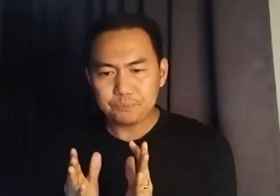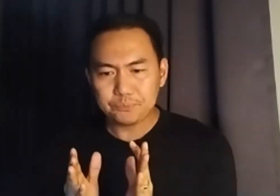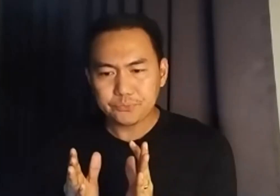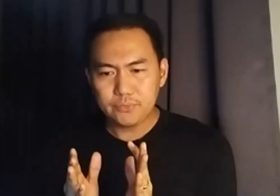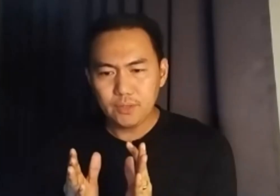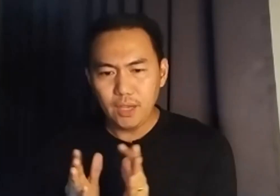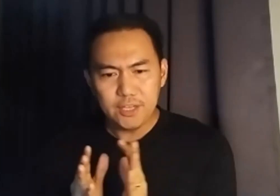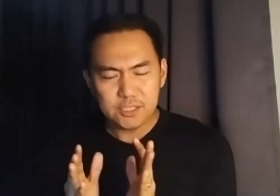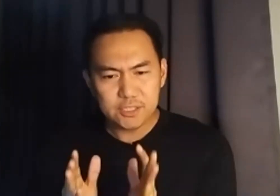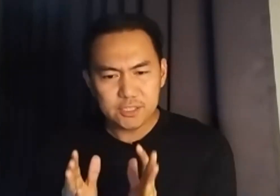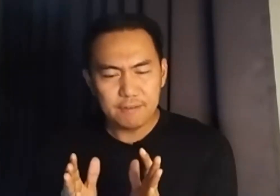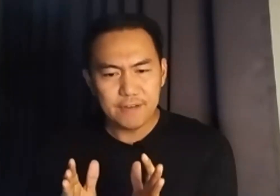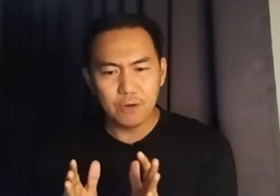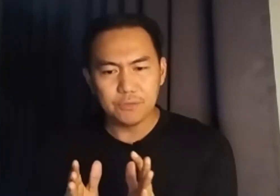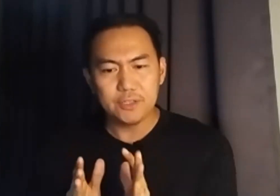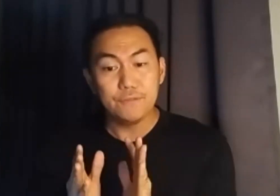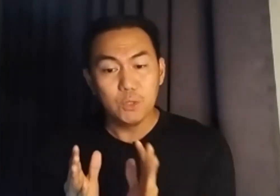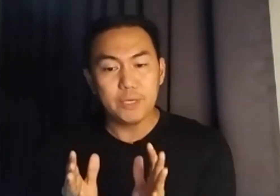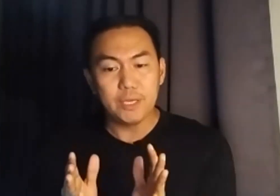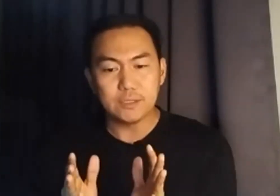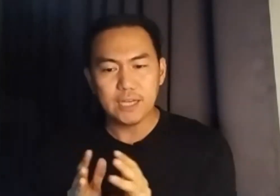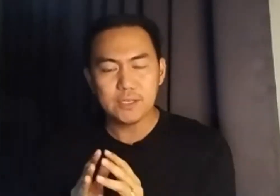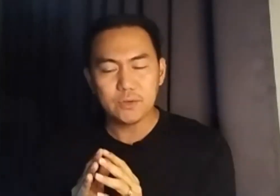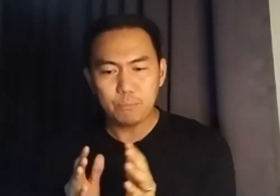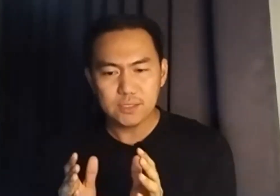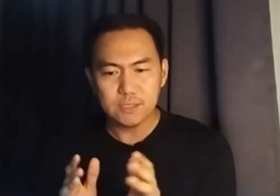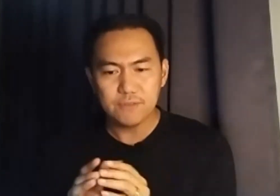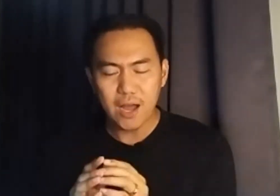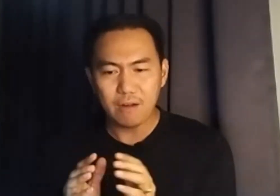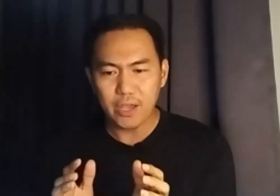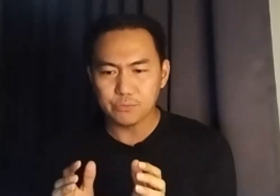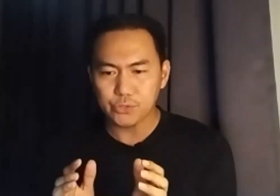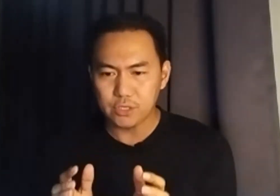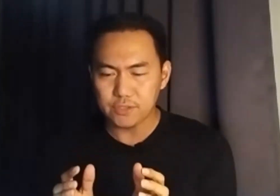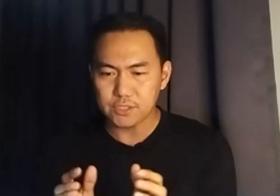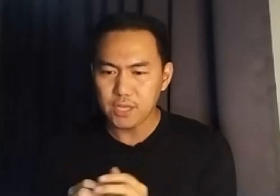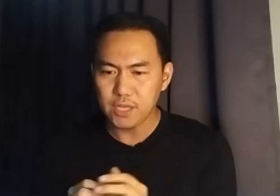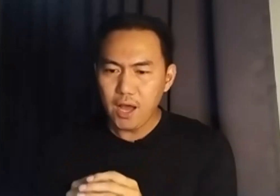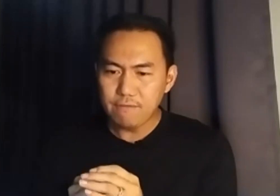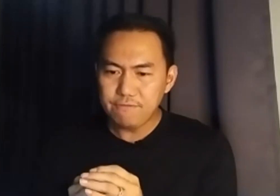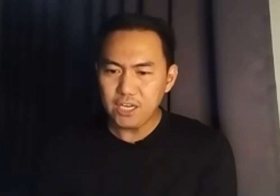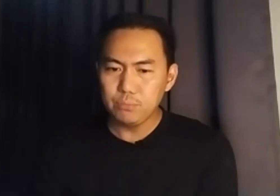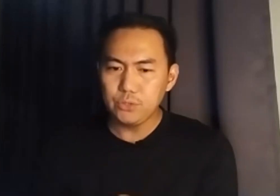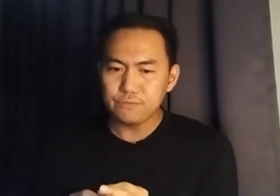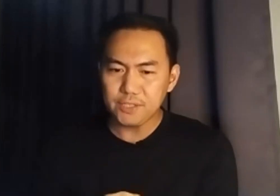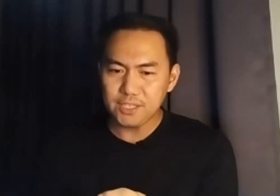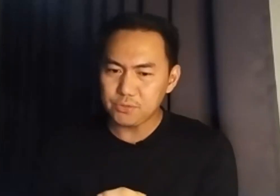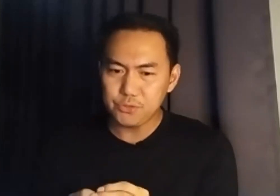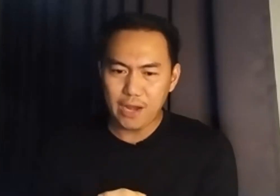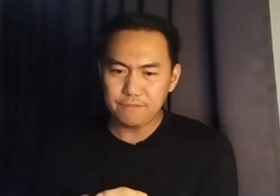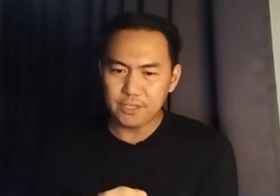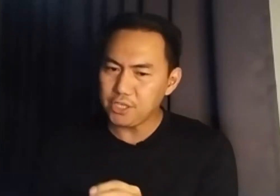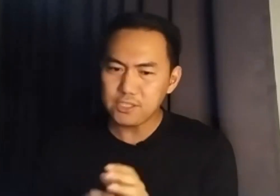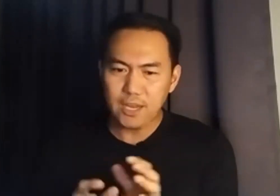In this study, I found that the Philippines has a comprehensive array of services available to victims